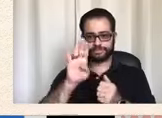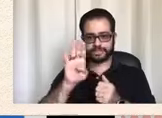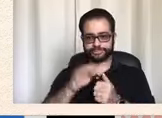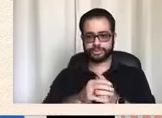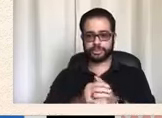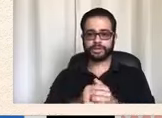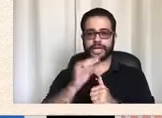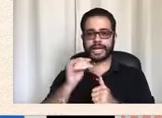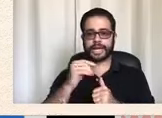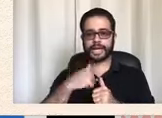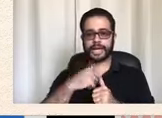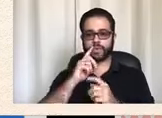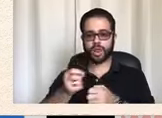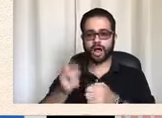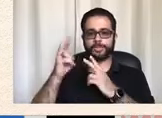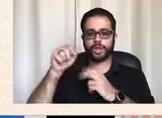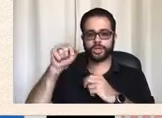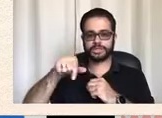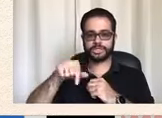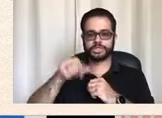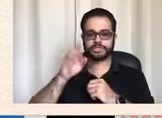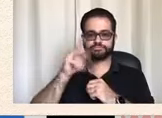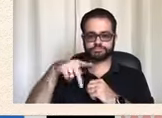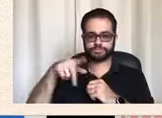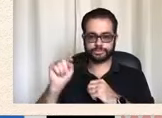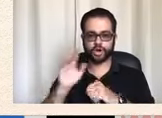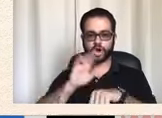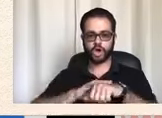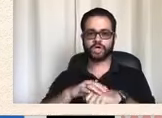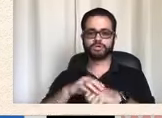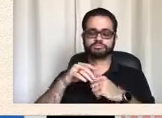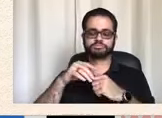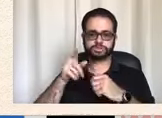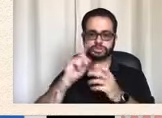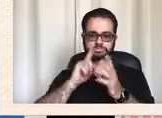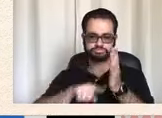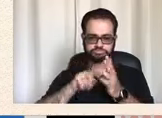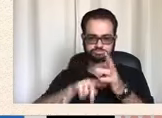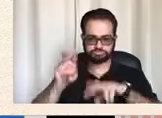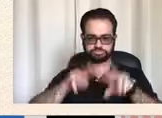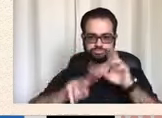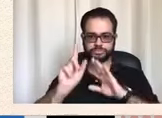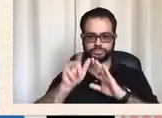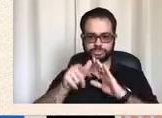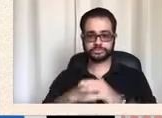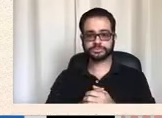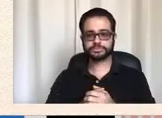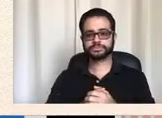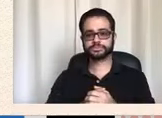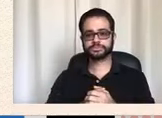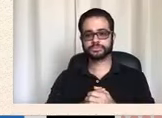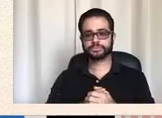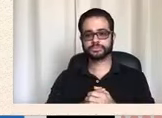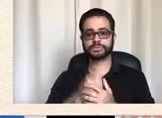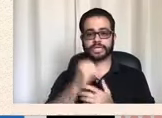going to upload this onto the Facebook page as well, so you guys can check it out there. And if you go